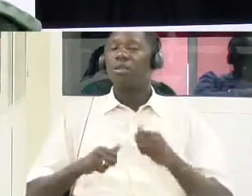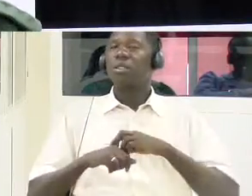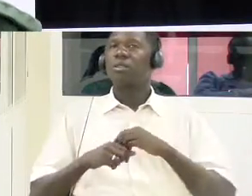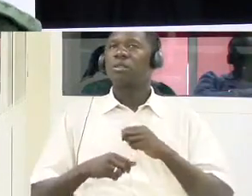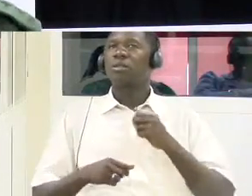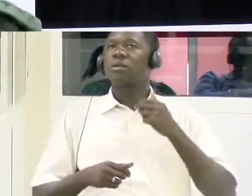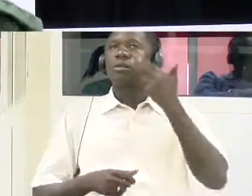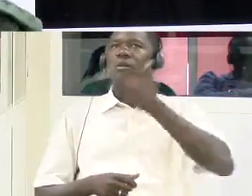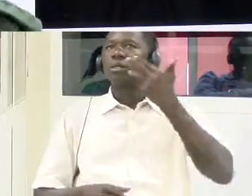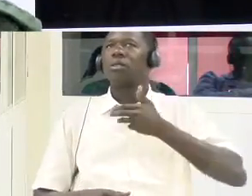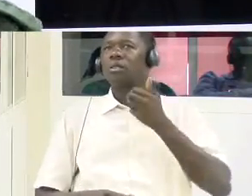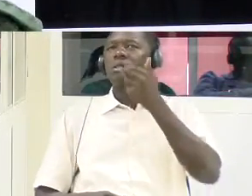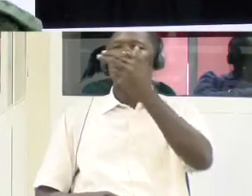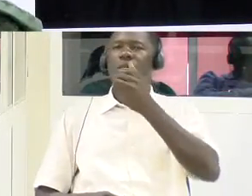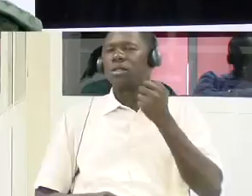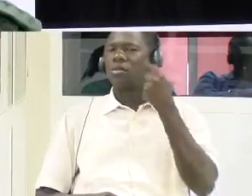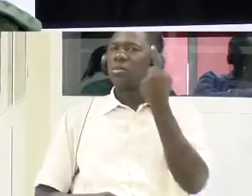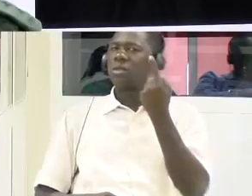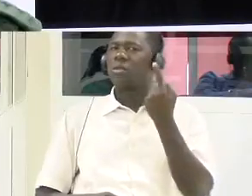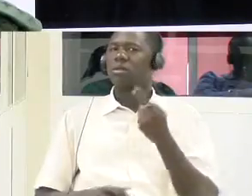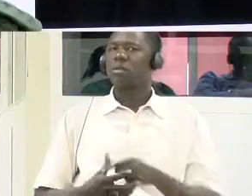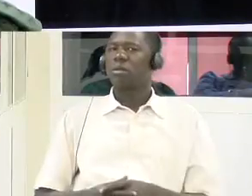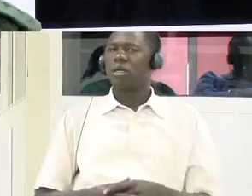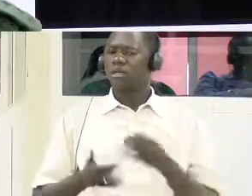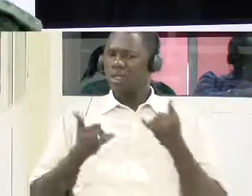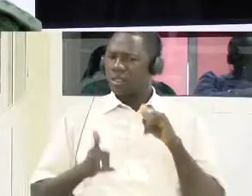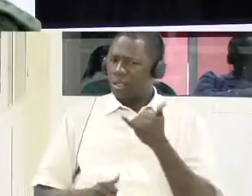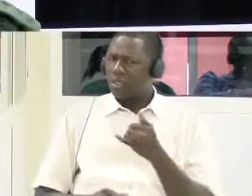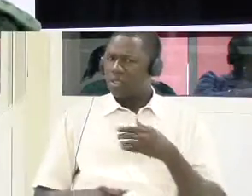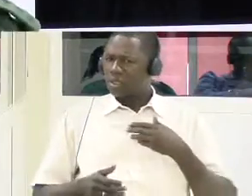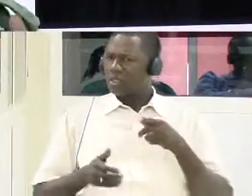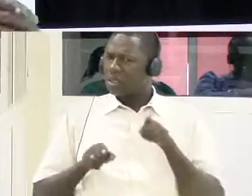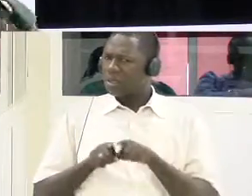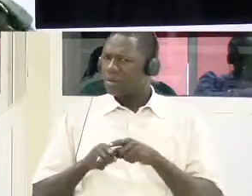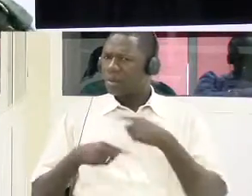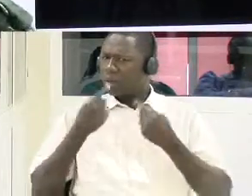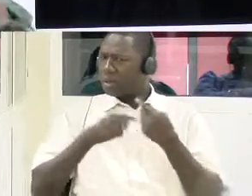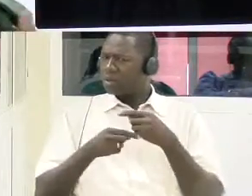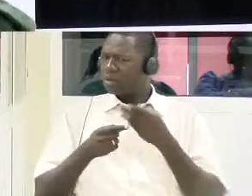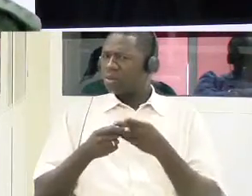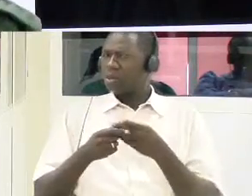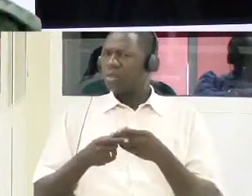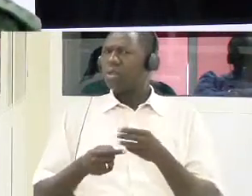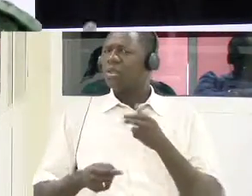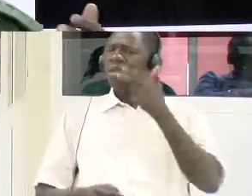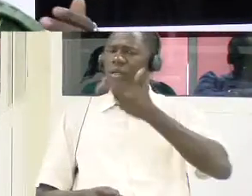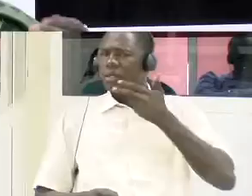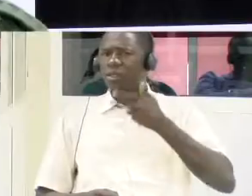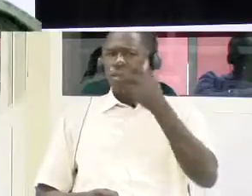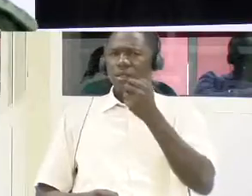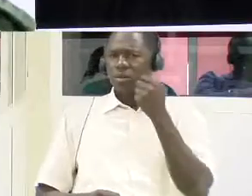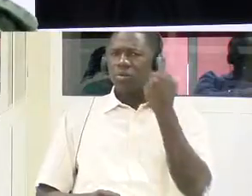invaded the country. I said, yes. I said, but this time around also, 1981, it was the turn of orders to protect this country.